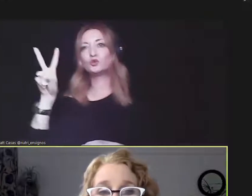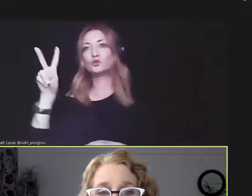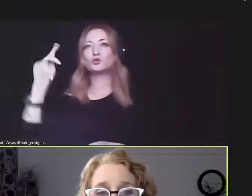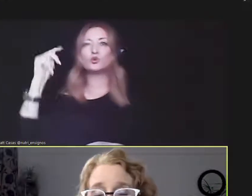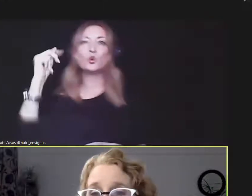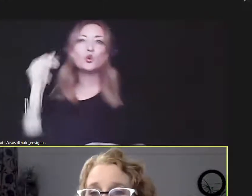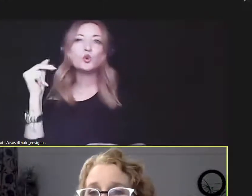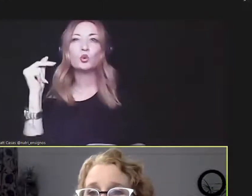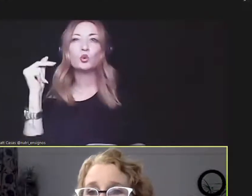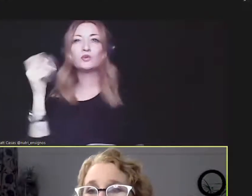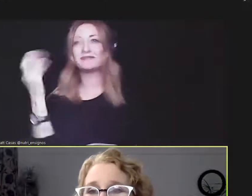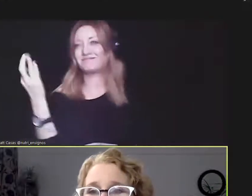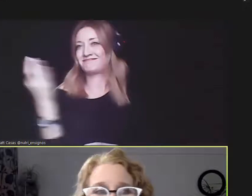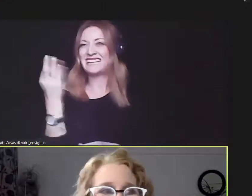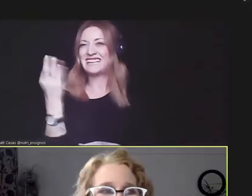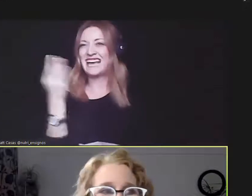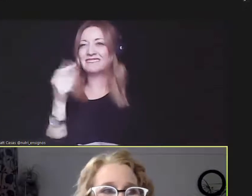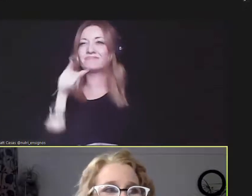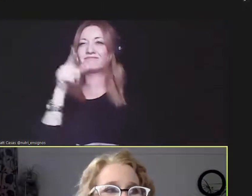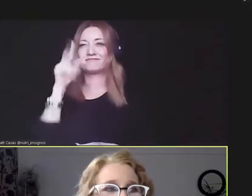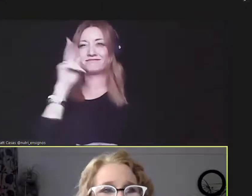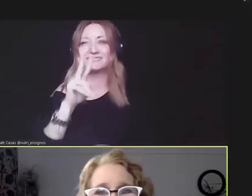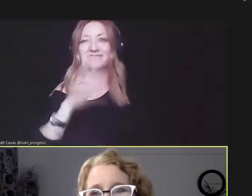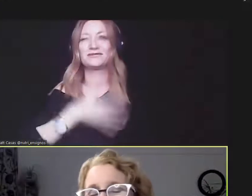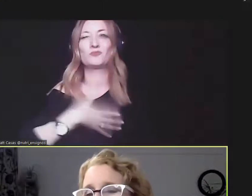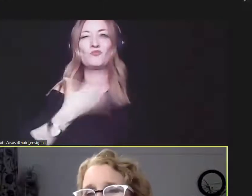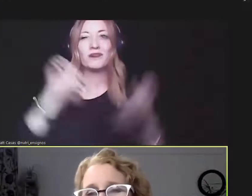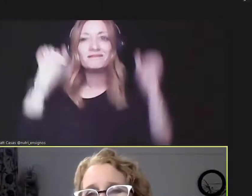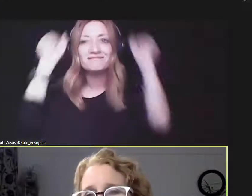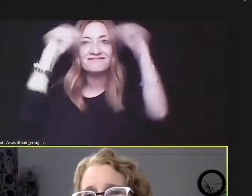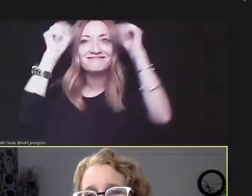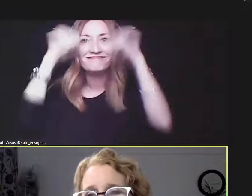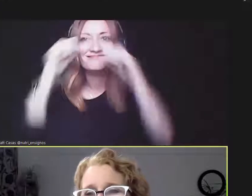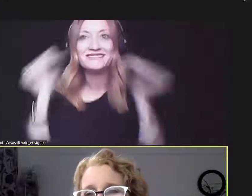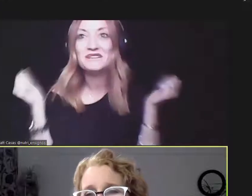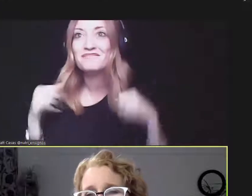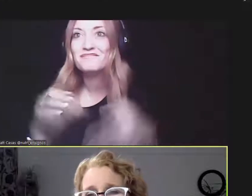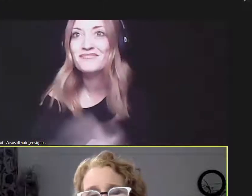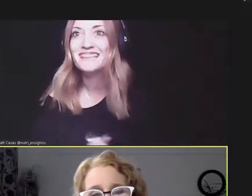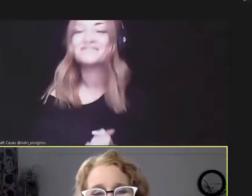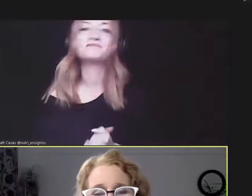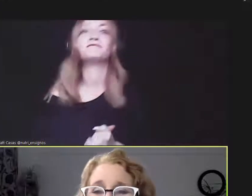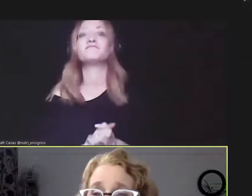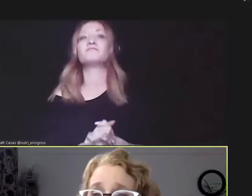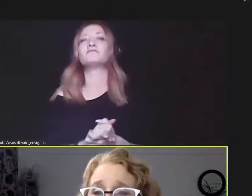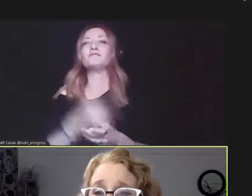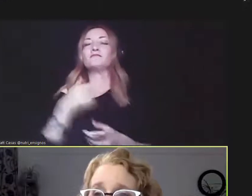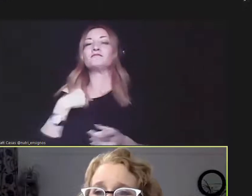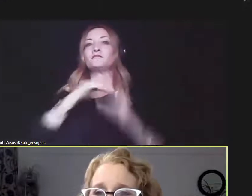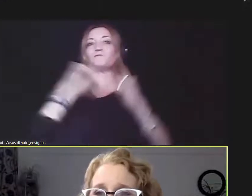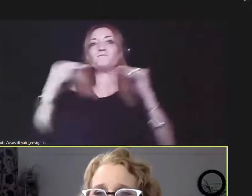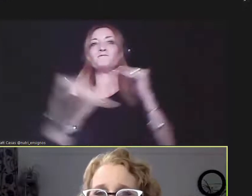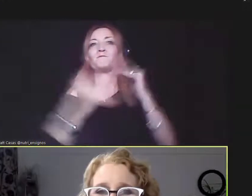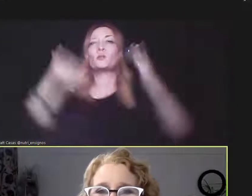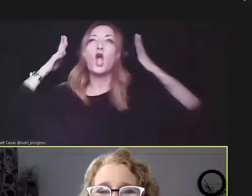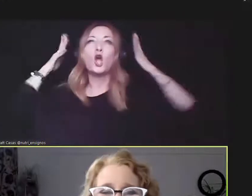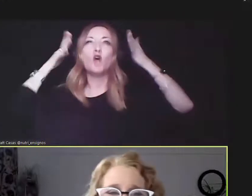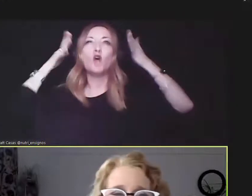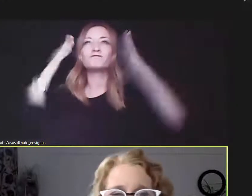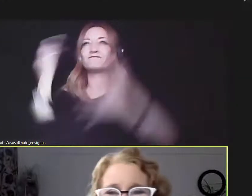So my tip number 2 is eating less sugar. I spoke about that before. It's a tough one,